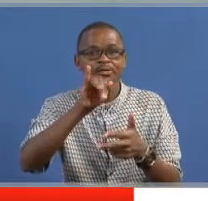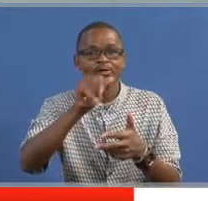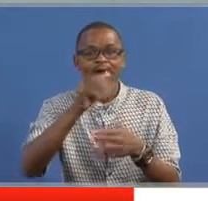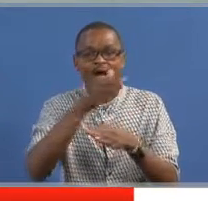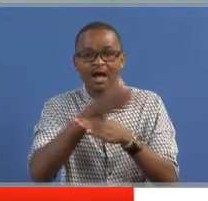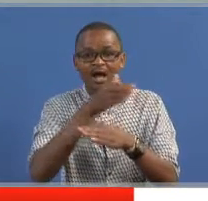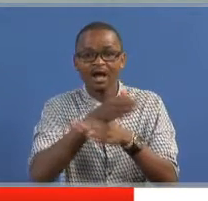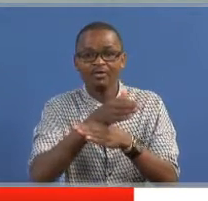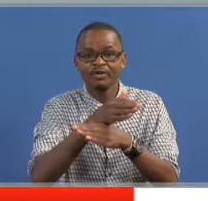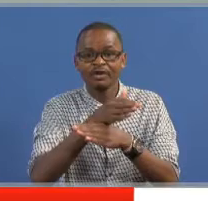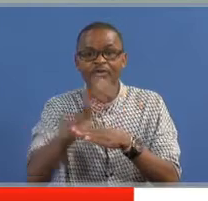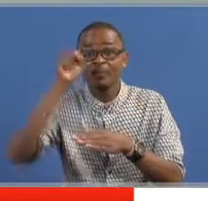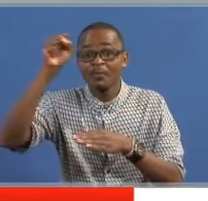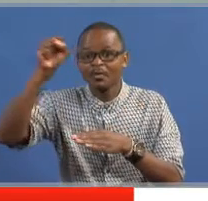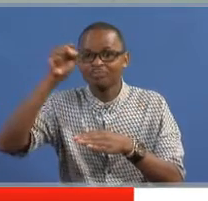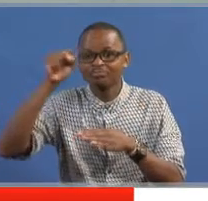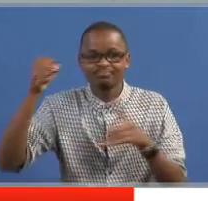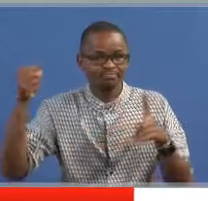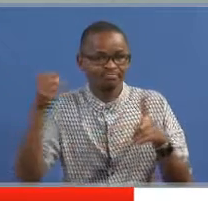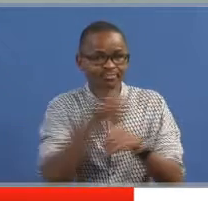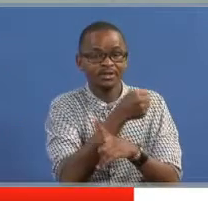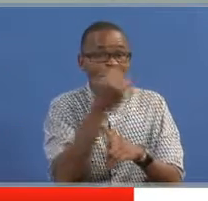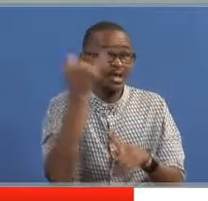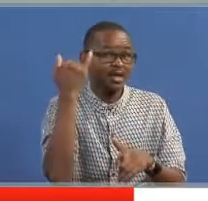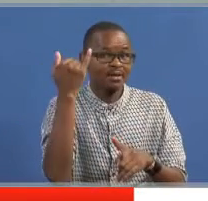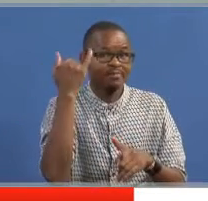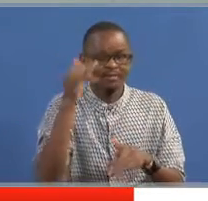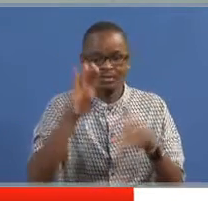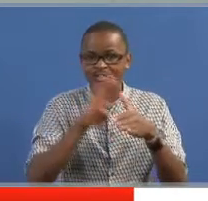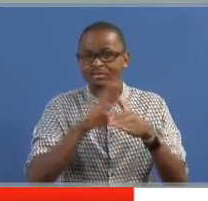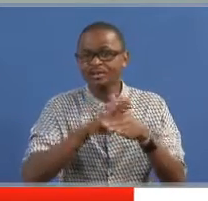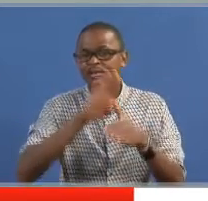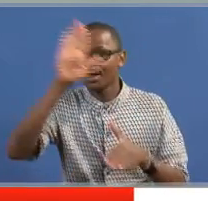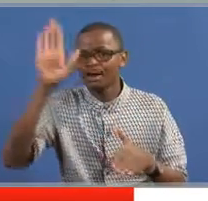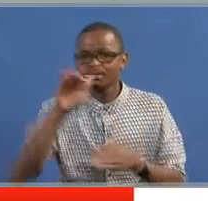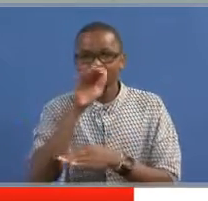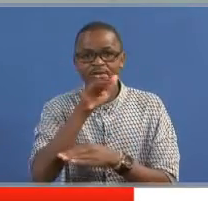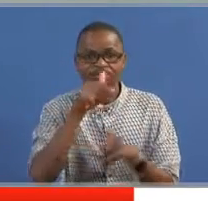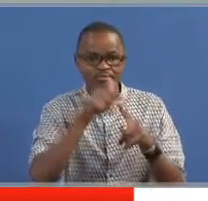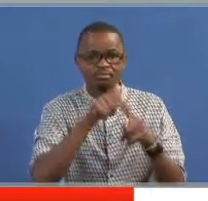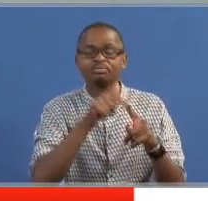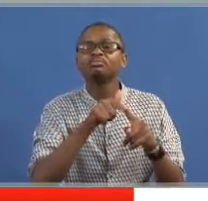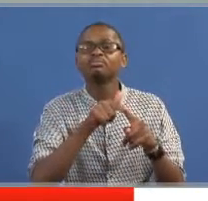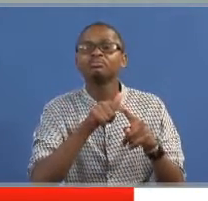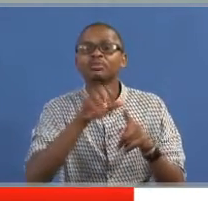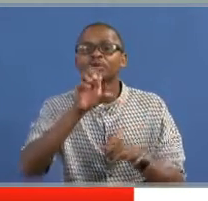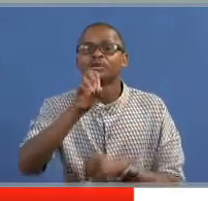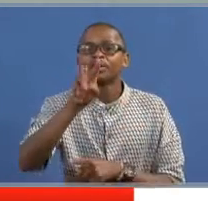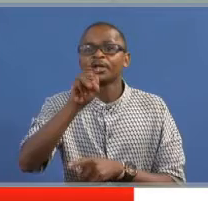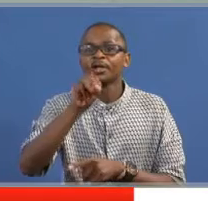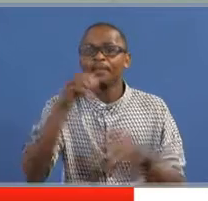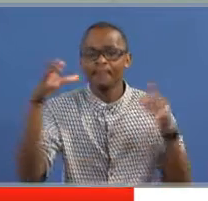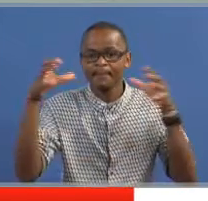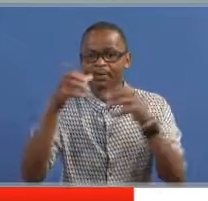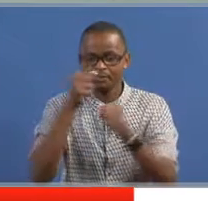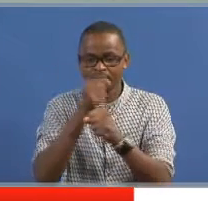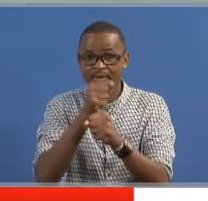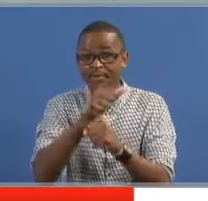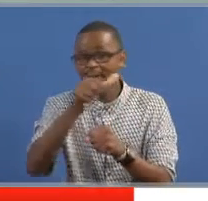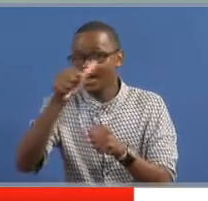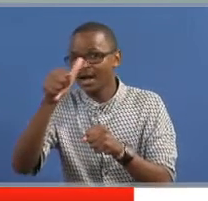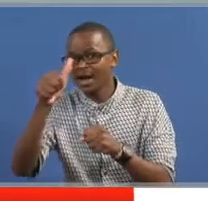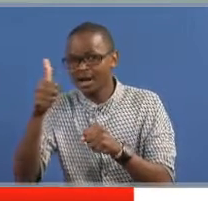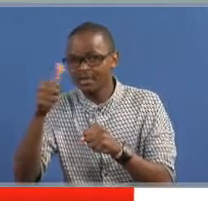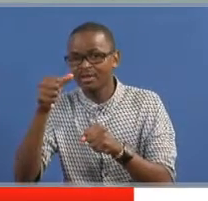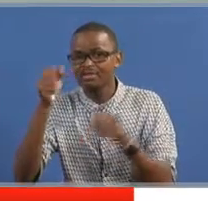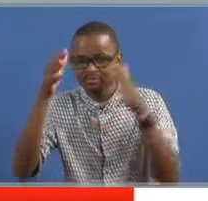after his convoy was violently attacked yesterday. The Member of Parliament has called out to the ODM party to ensure that other